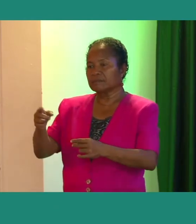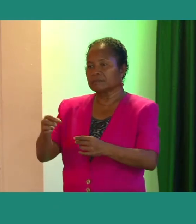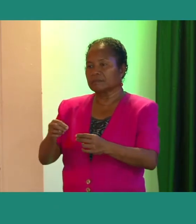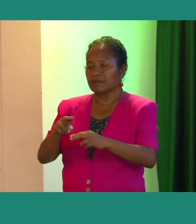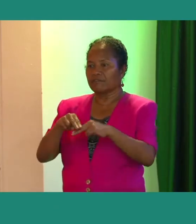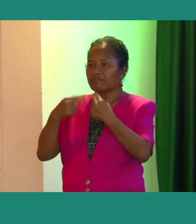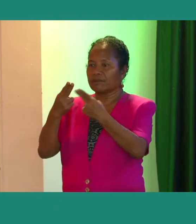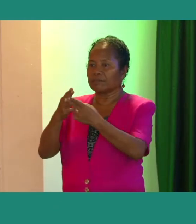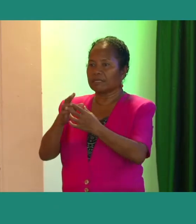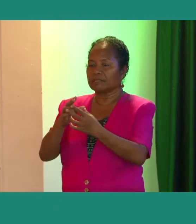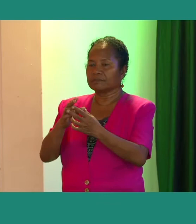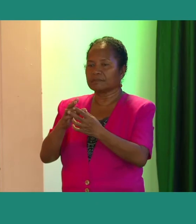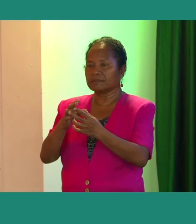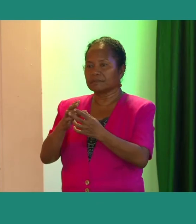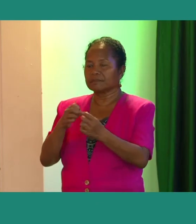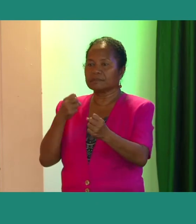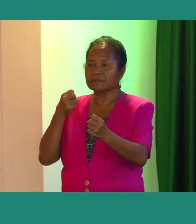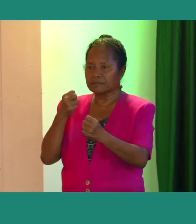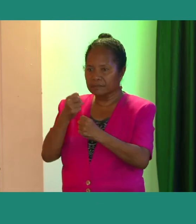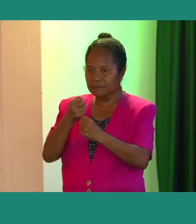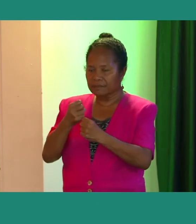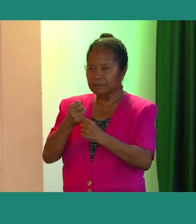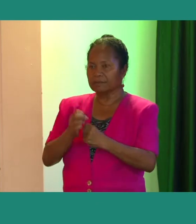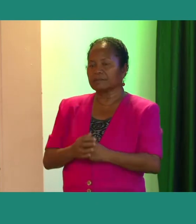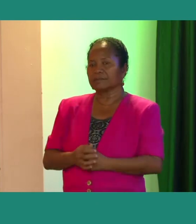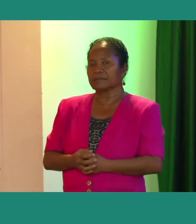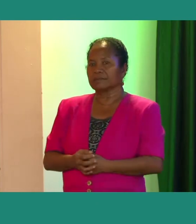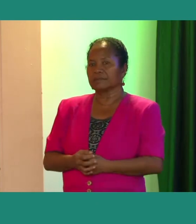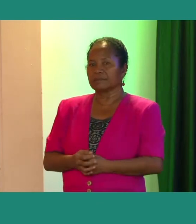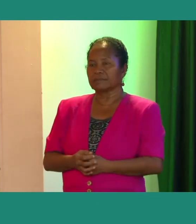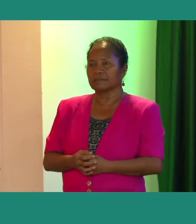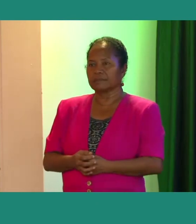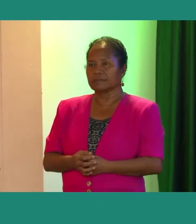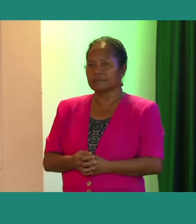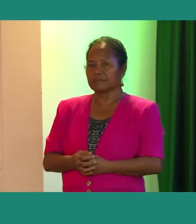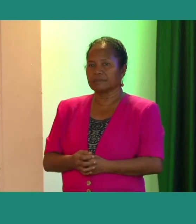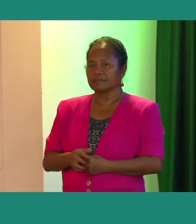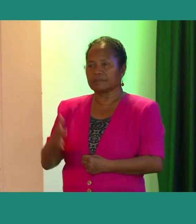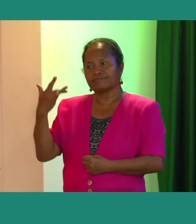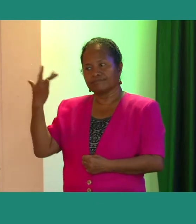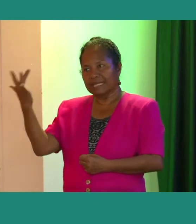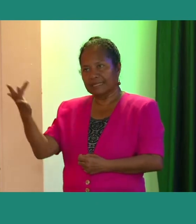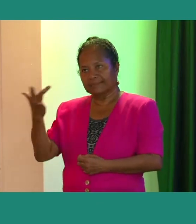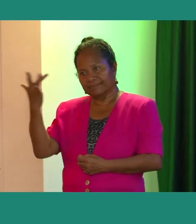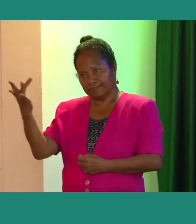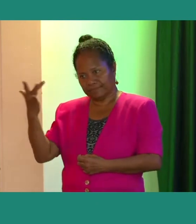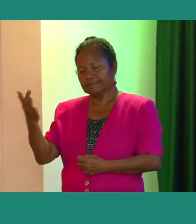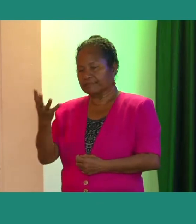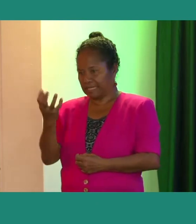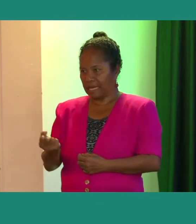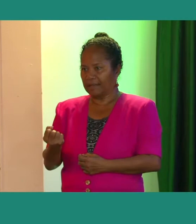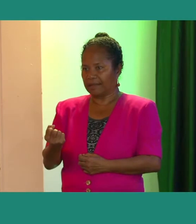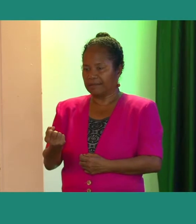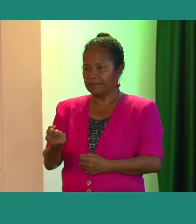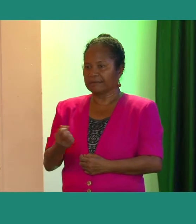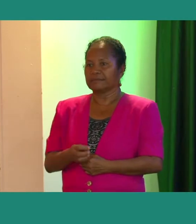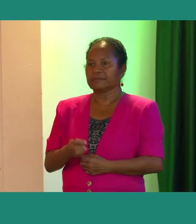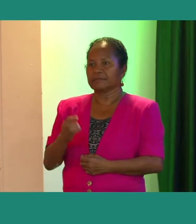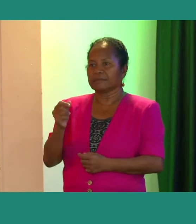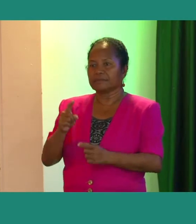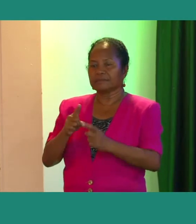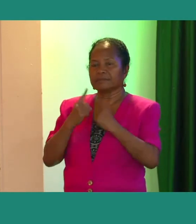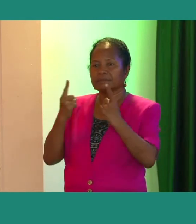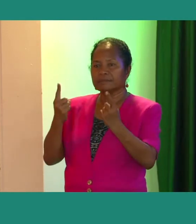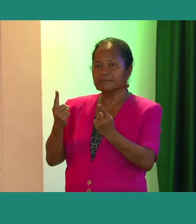PNG is available. It is. It's available on our website. On your website, Yep. Okay, thank you. That's something